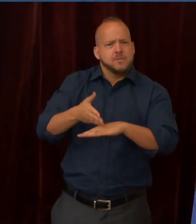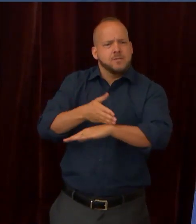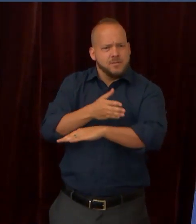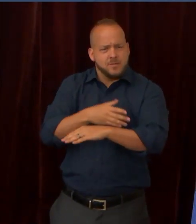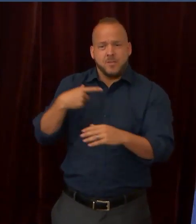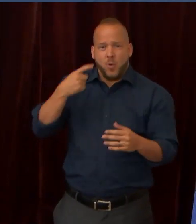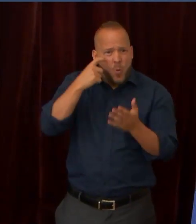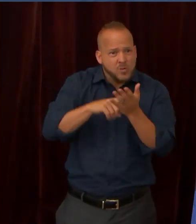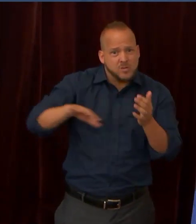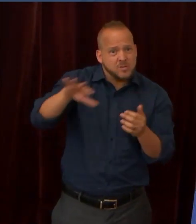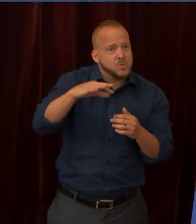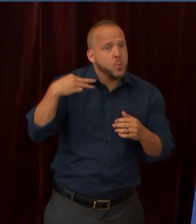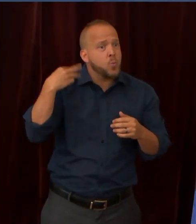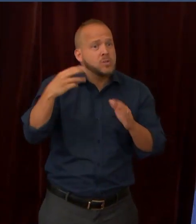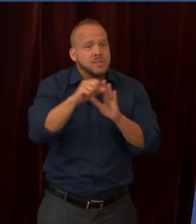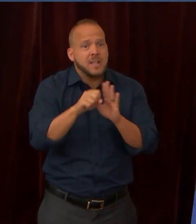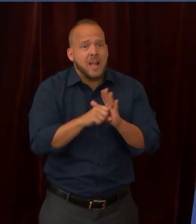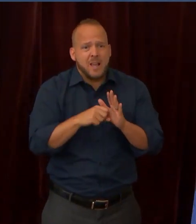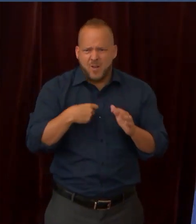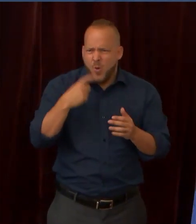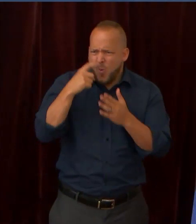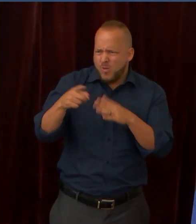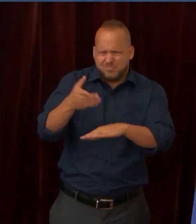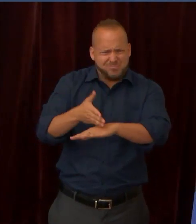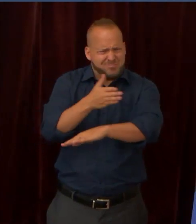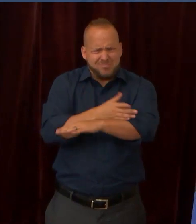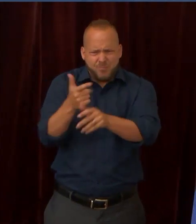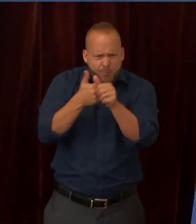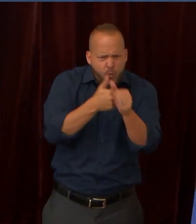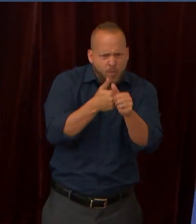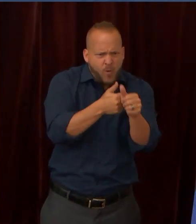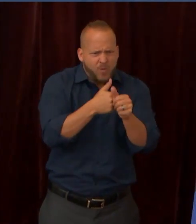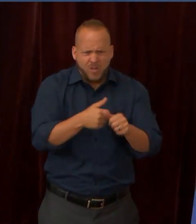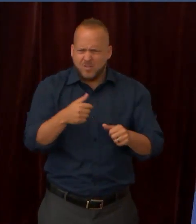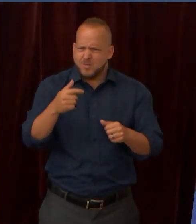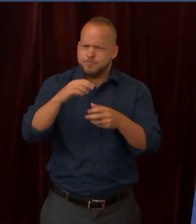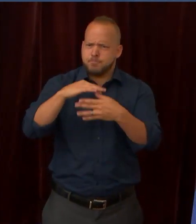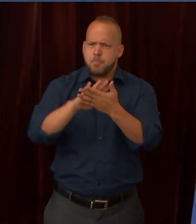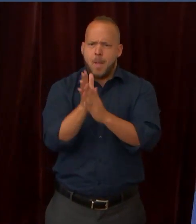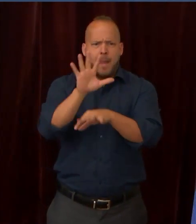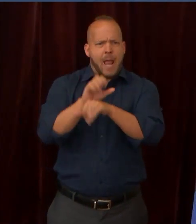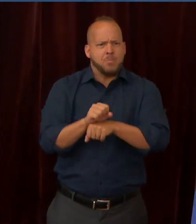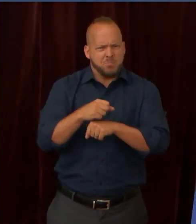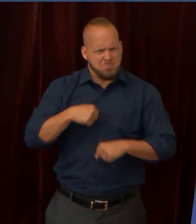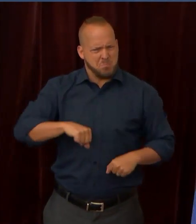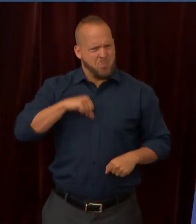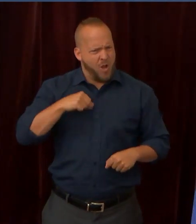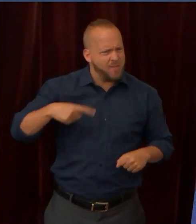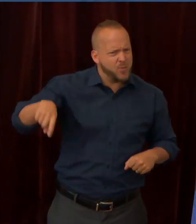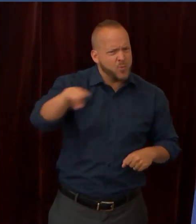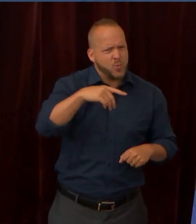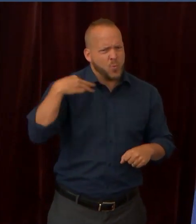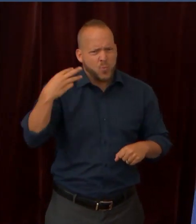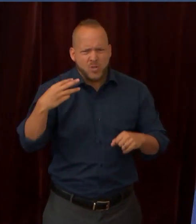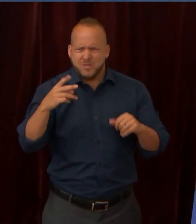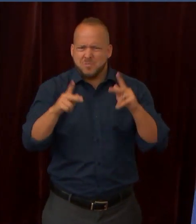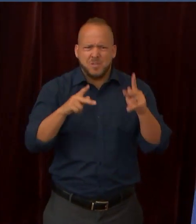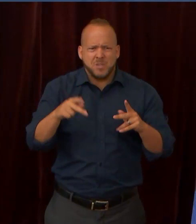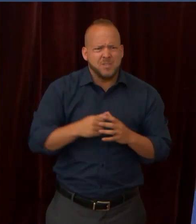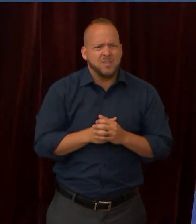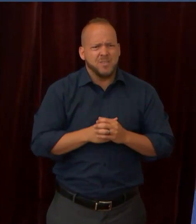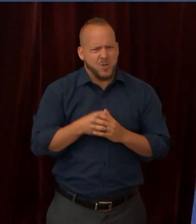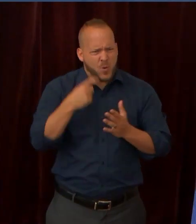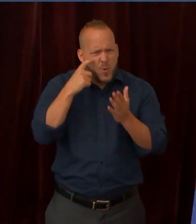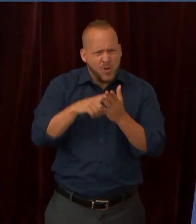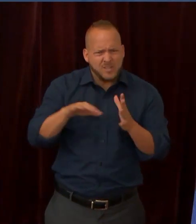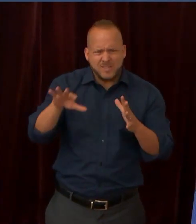that by the millions people are doing these things across the state. It's why we have had considerable success. And I just want to thank everybody